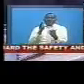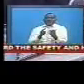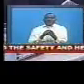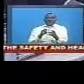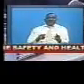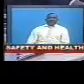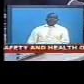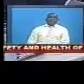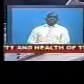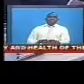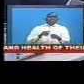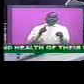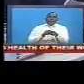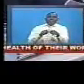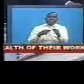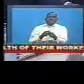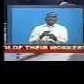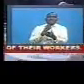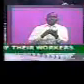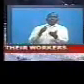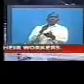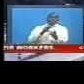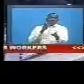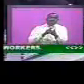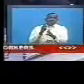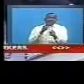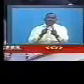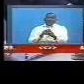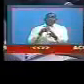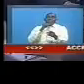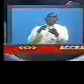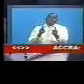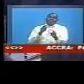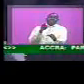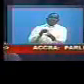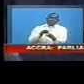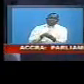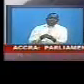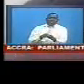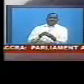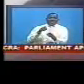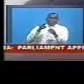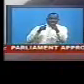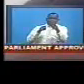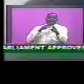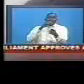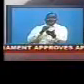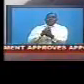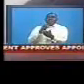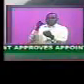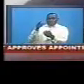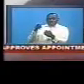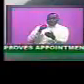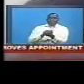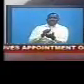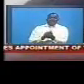witness of the petitioners. On the issue of some people with disability who were not allowed to vote, Mr. Idun suggested to